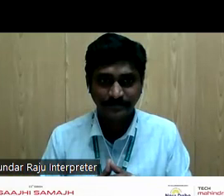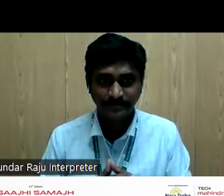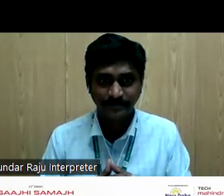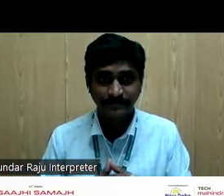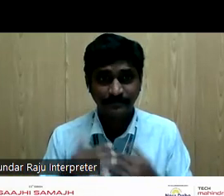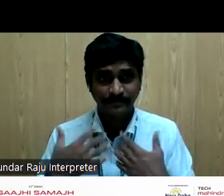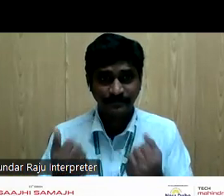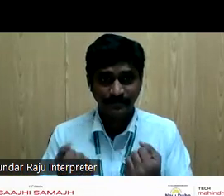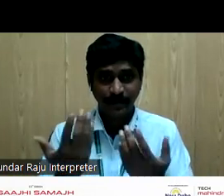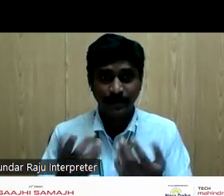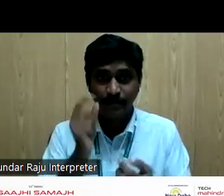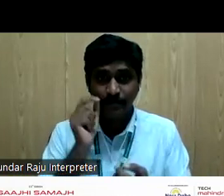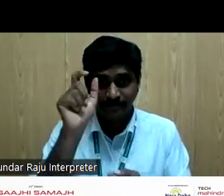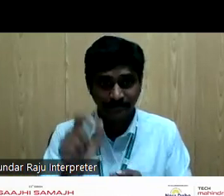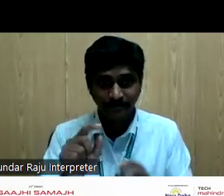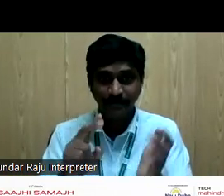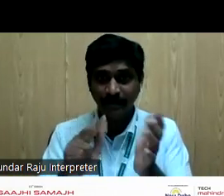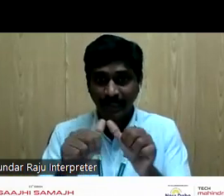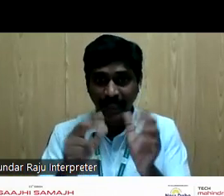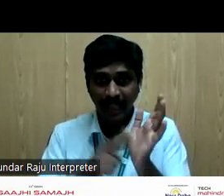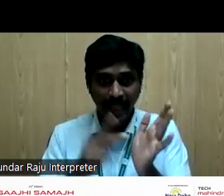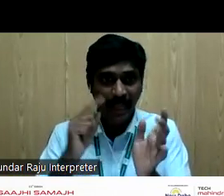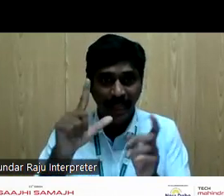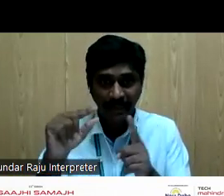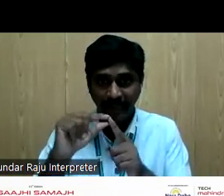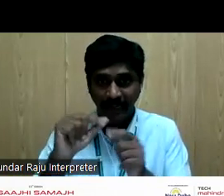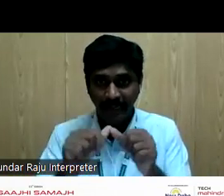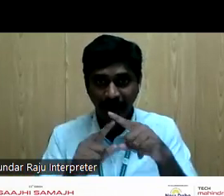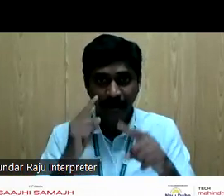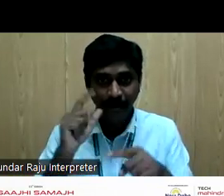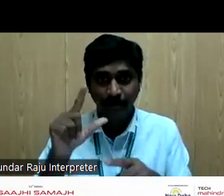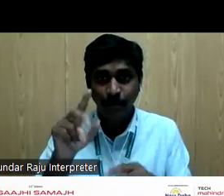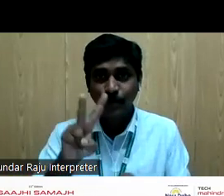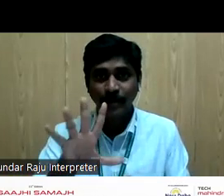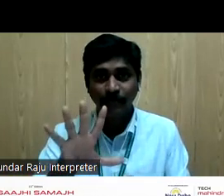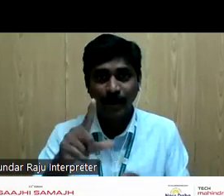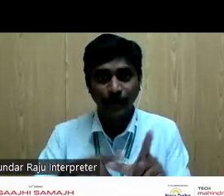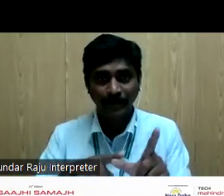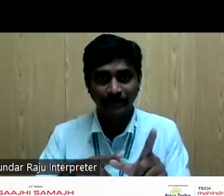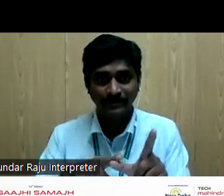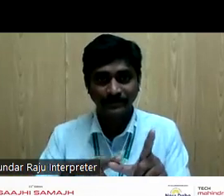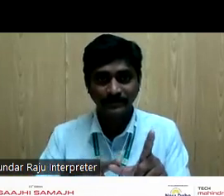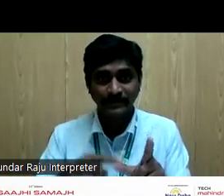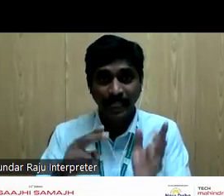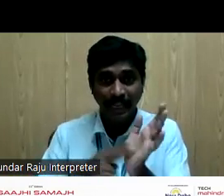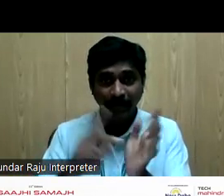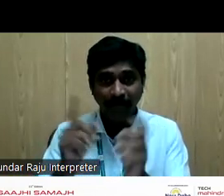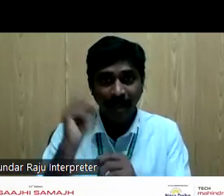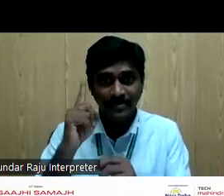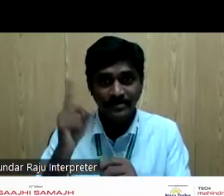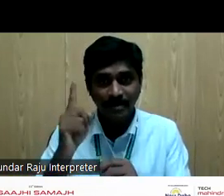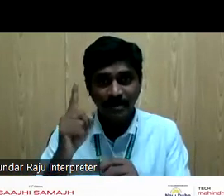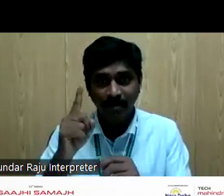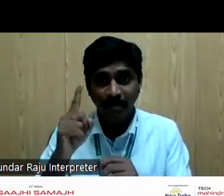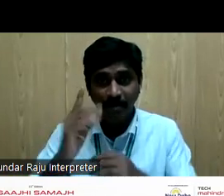We have with us Mr. Anil Patil, who comes with 25 years of experience in international development. He's the